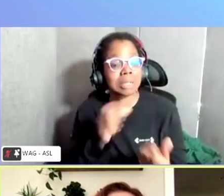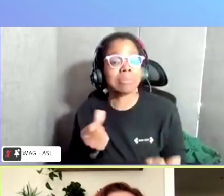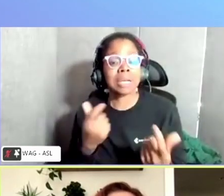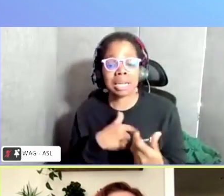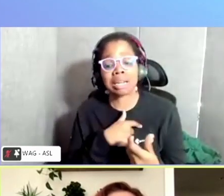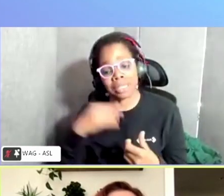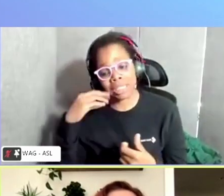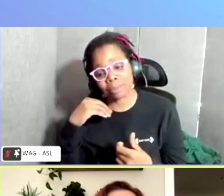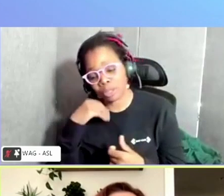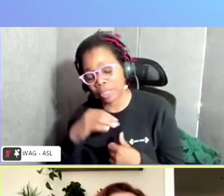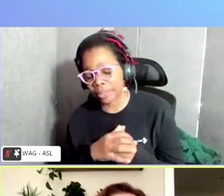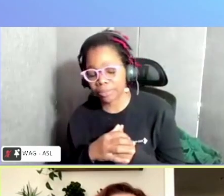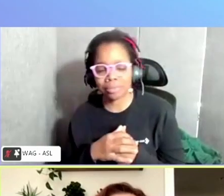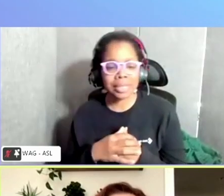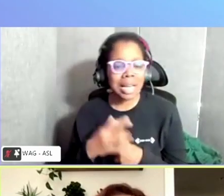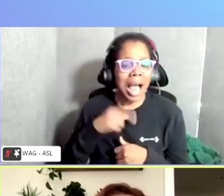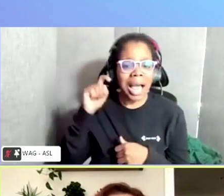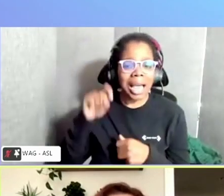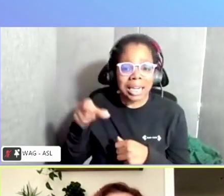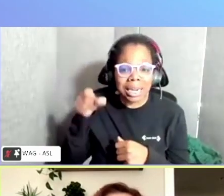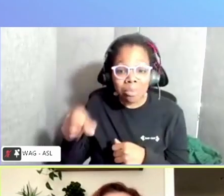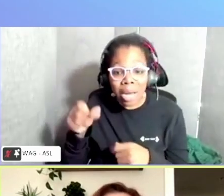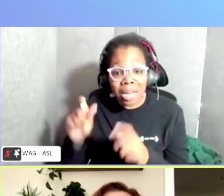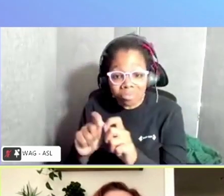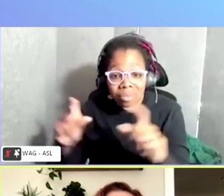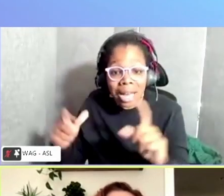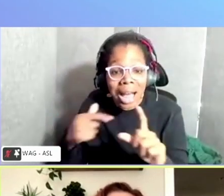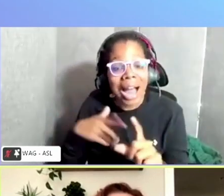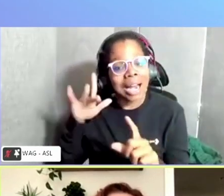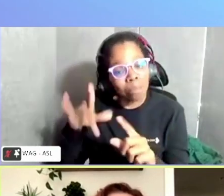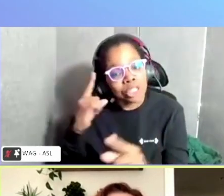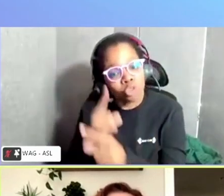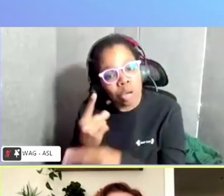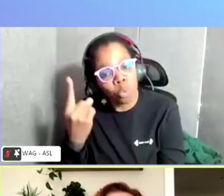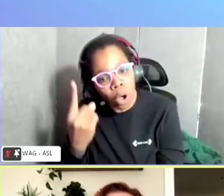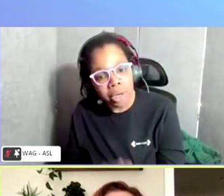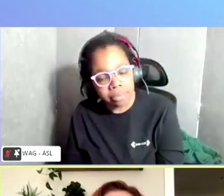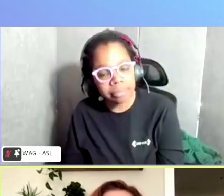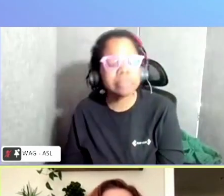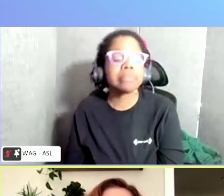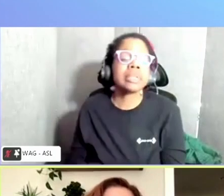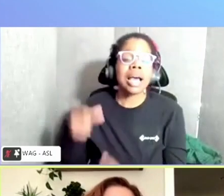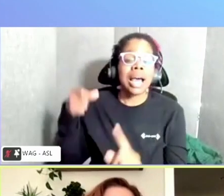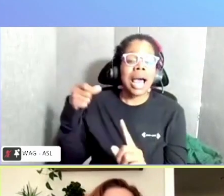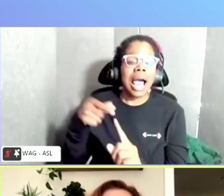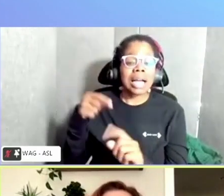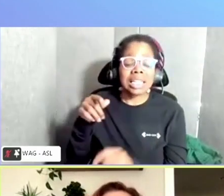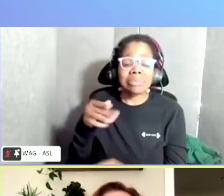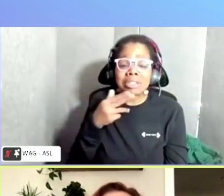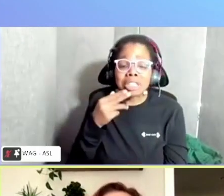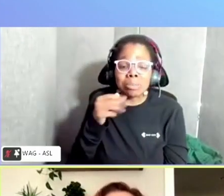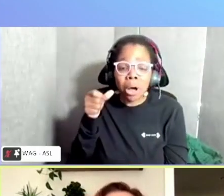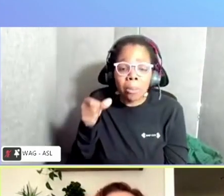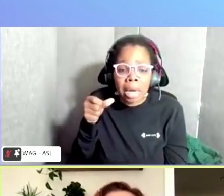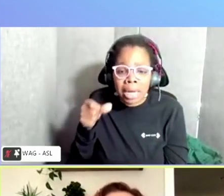us experience. I need buttons big enough so that I can press the right one. Activating a small button on a touch screen